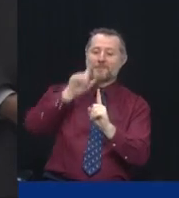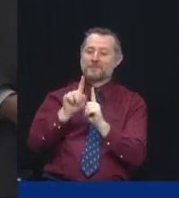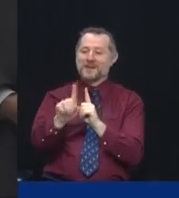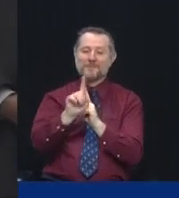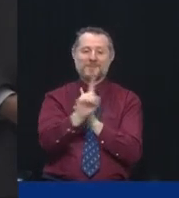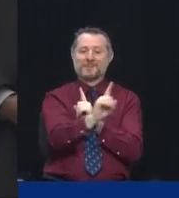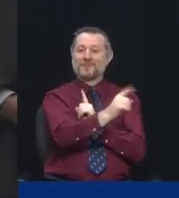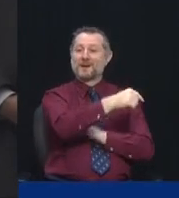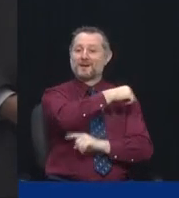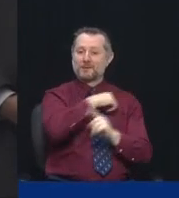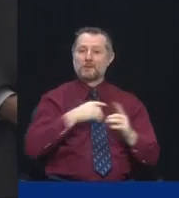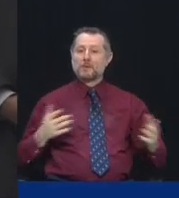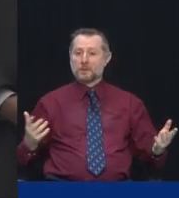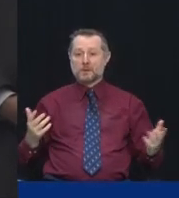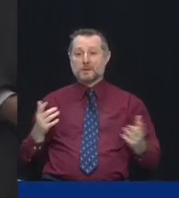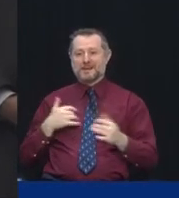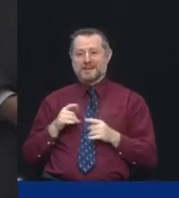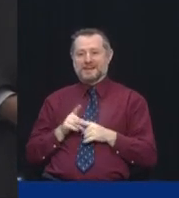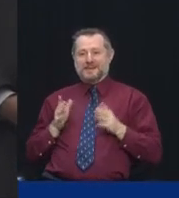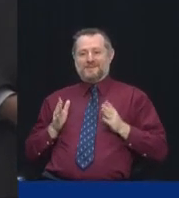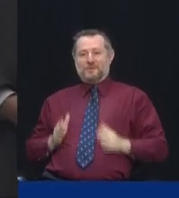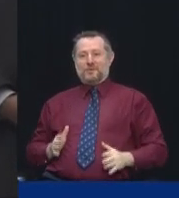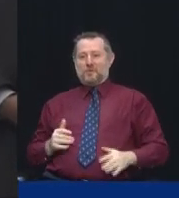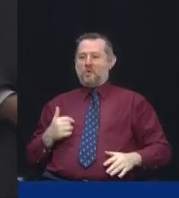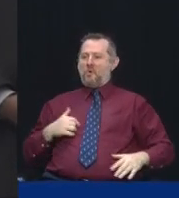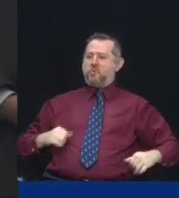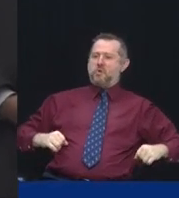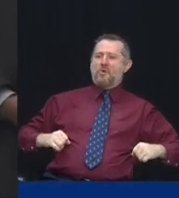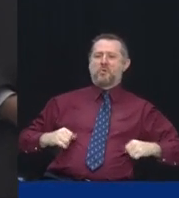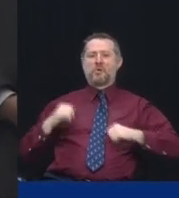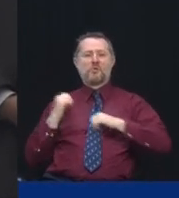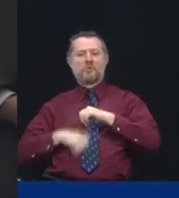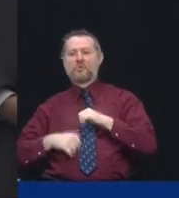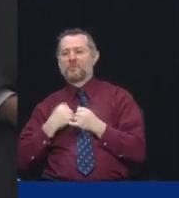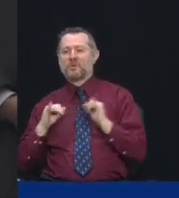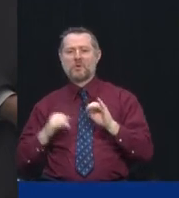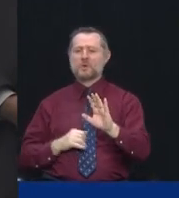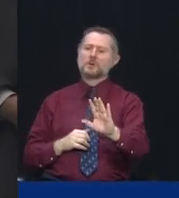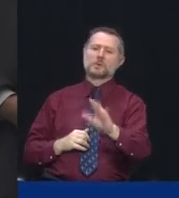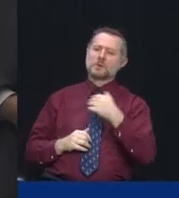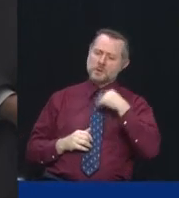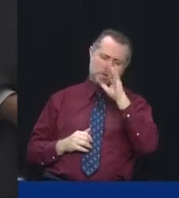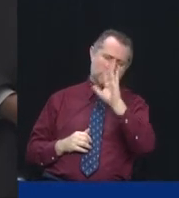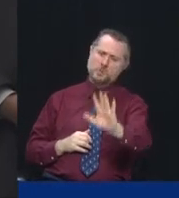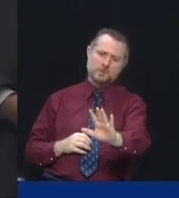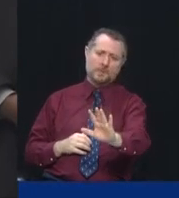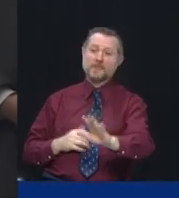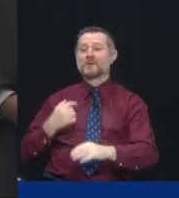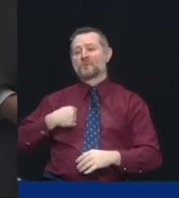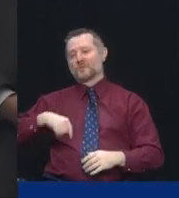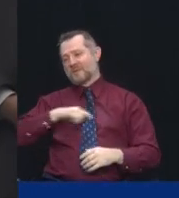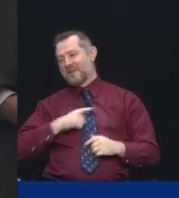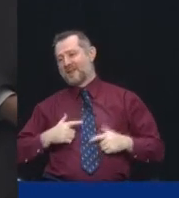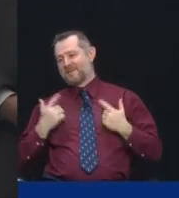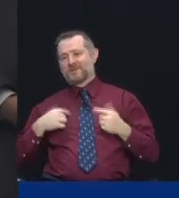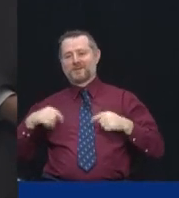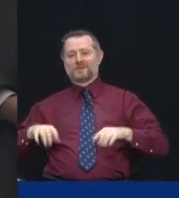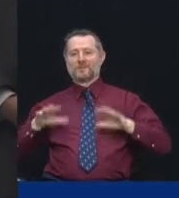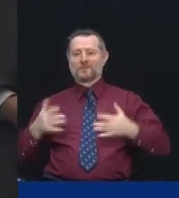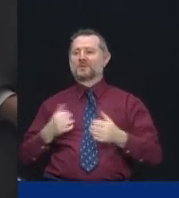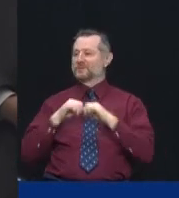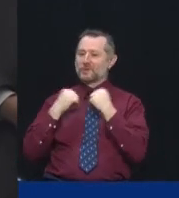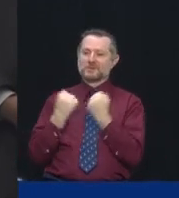rugged individualism. I know, but we live in a community. We live in a society. I'm